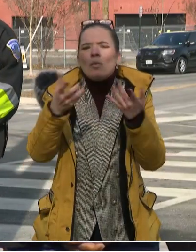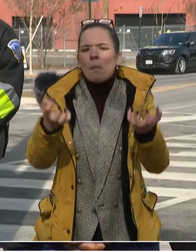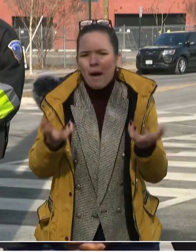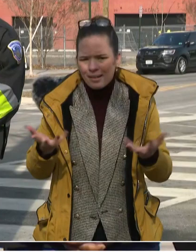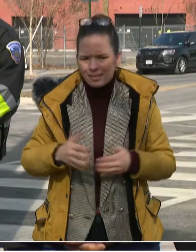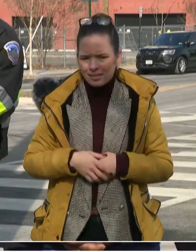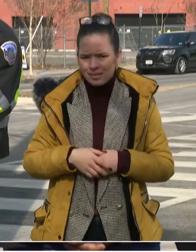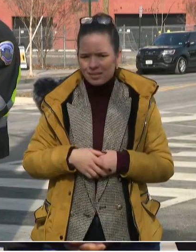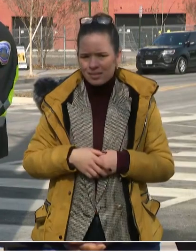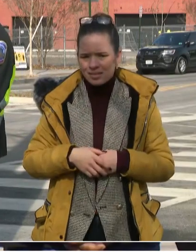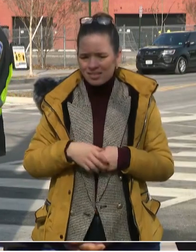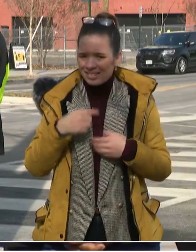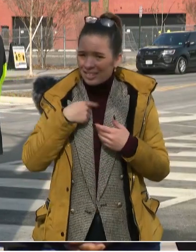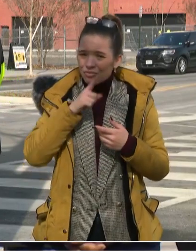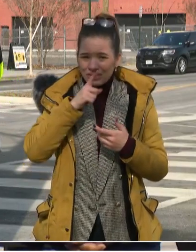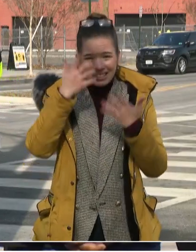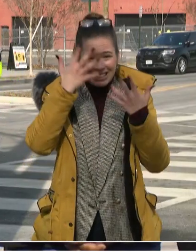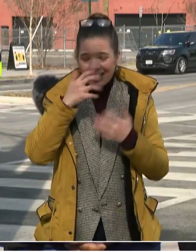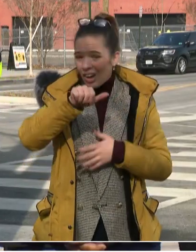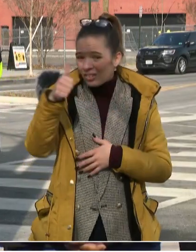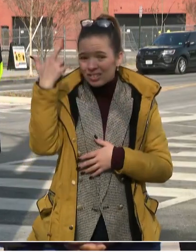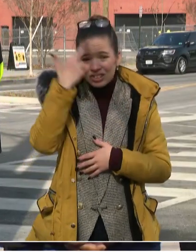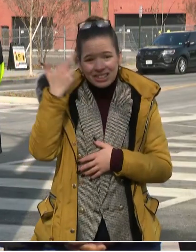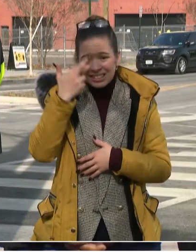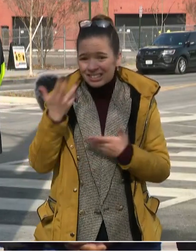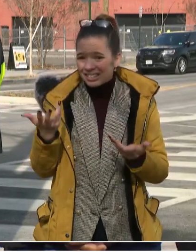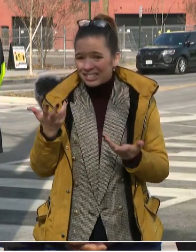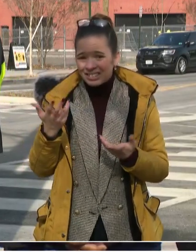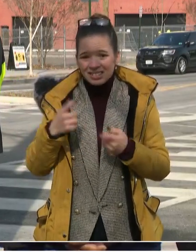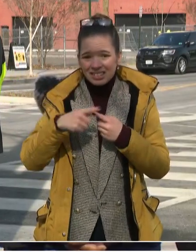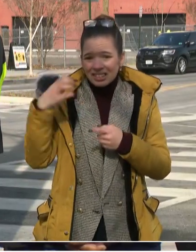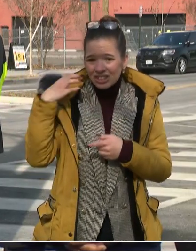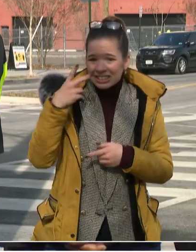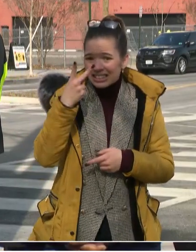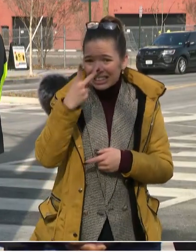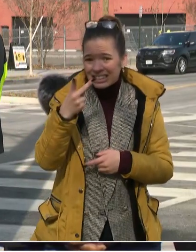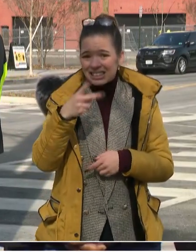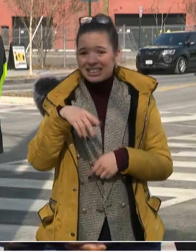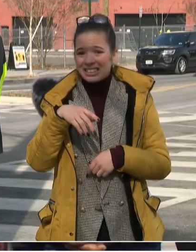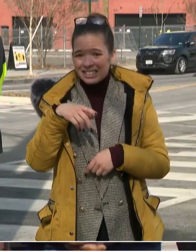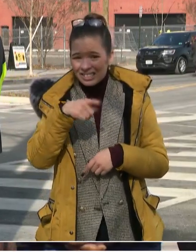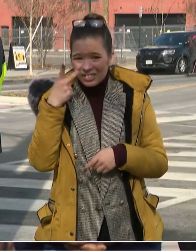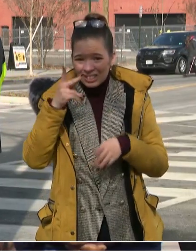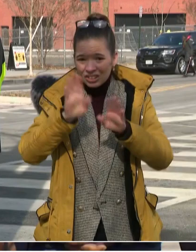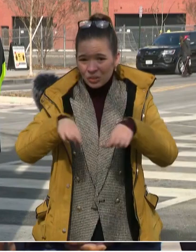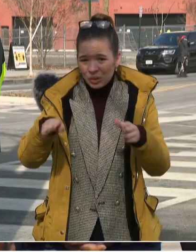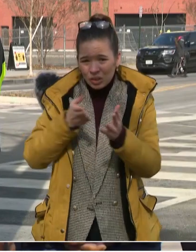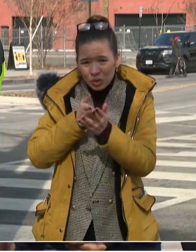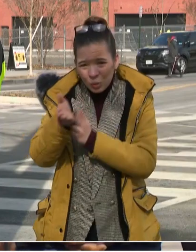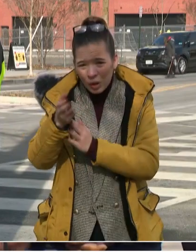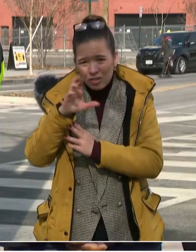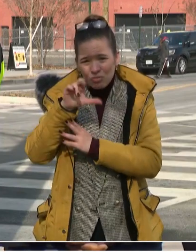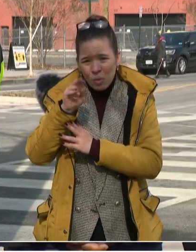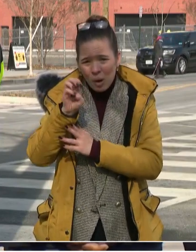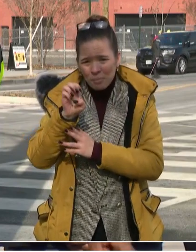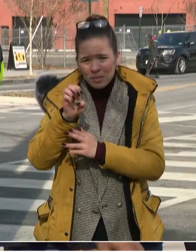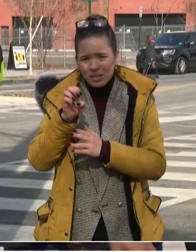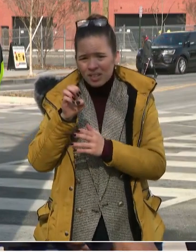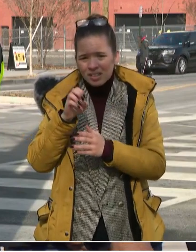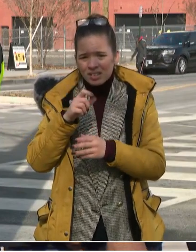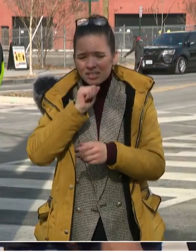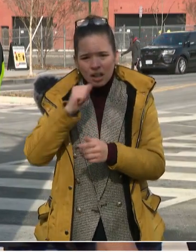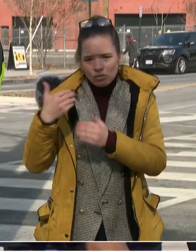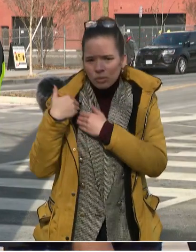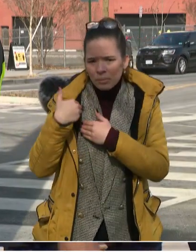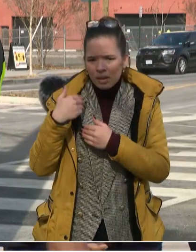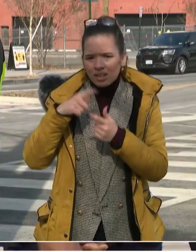talk about. See, I get to see it. The chief get to see it. When these young people progress through these crimes and we're not holding them accountable, I end up standing